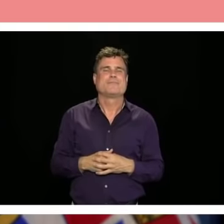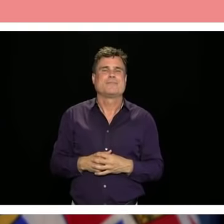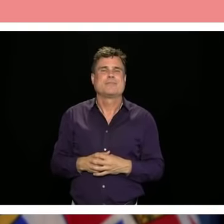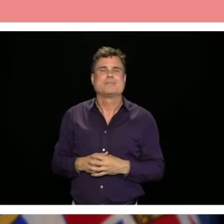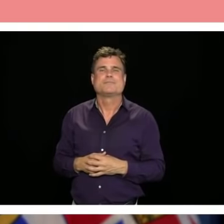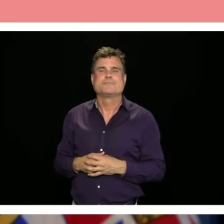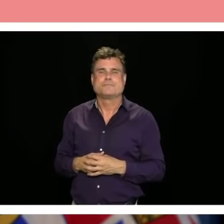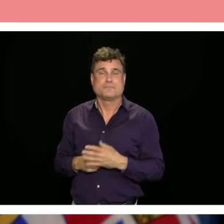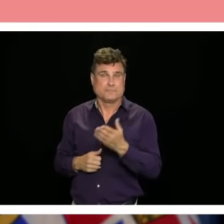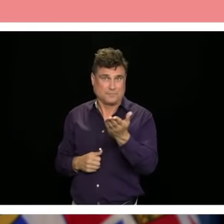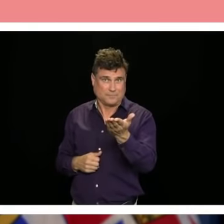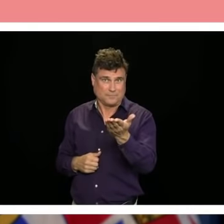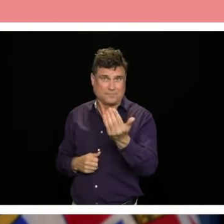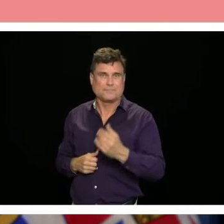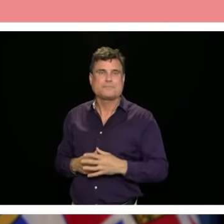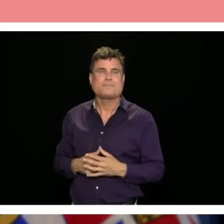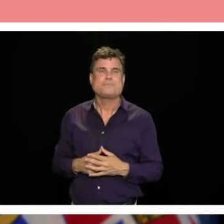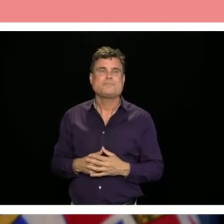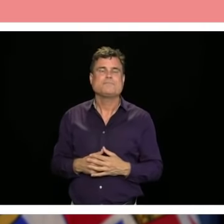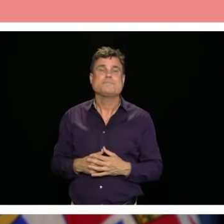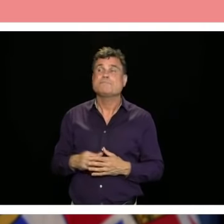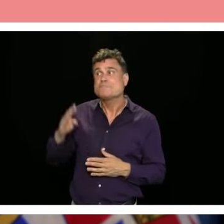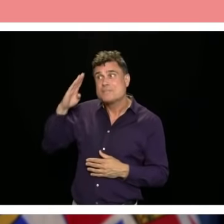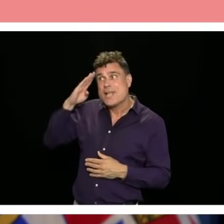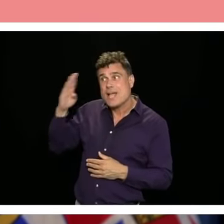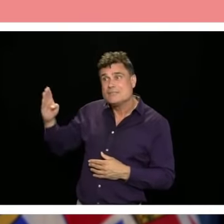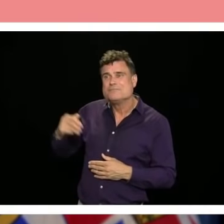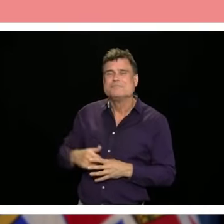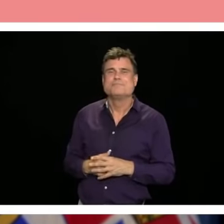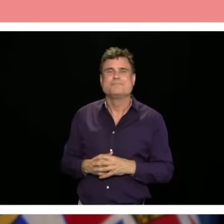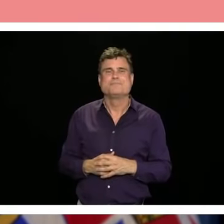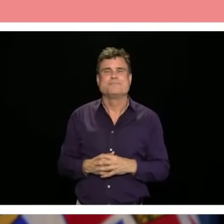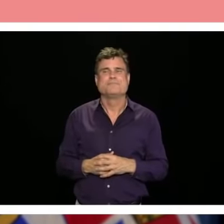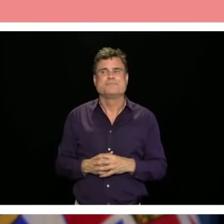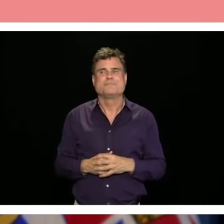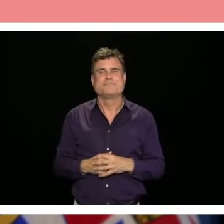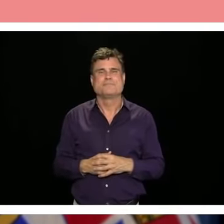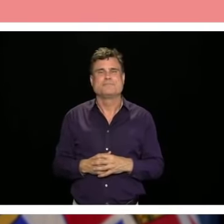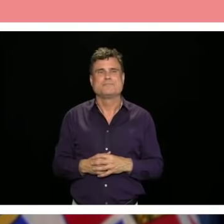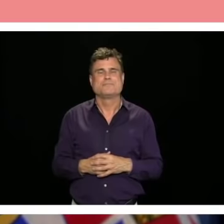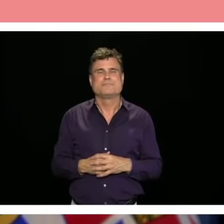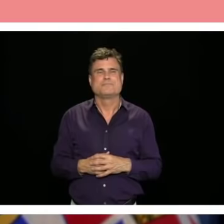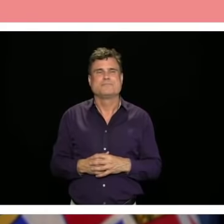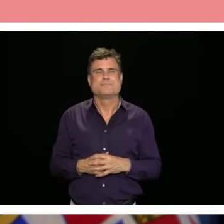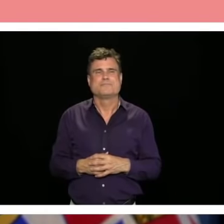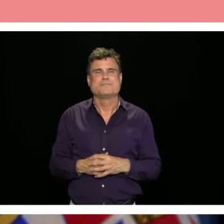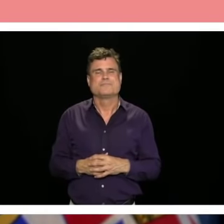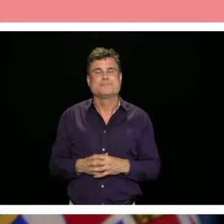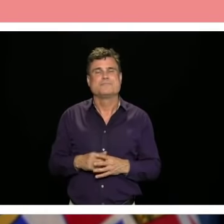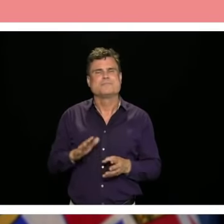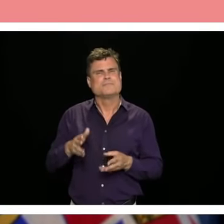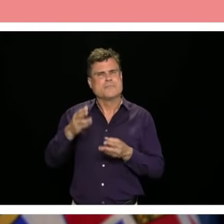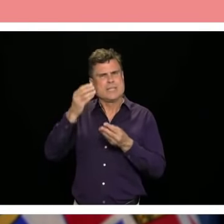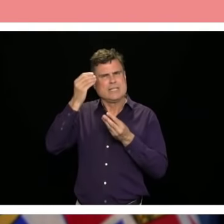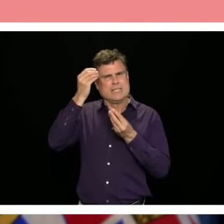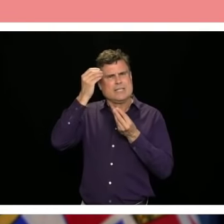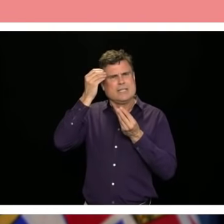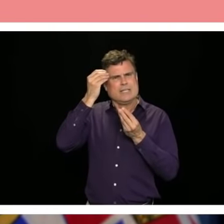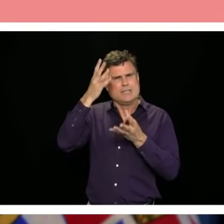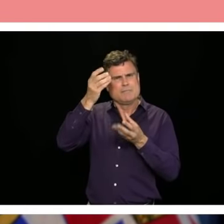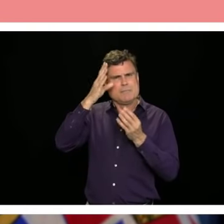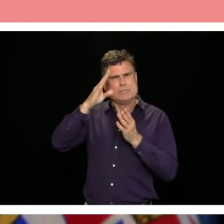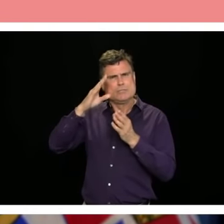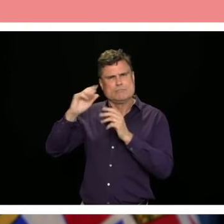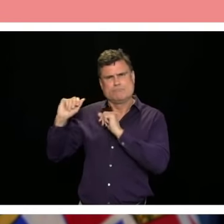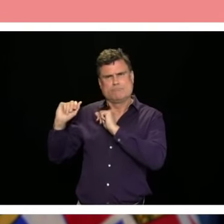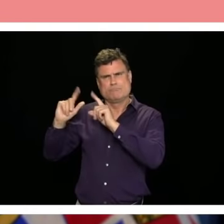our small businesses, our small restaurants, our restaurants who are missing us and the people who have been